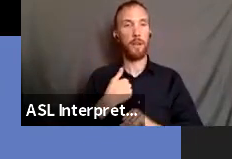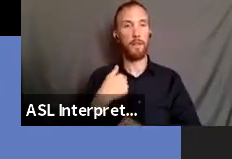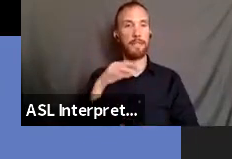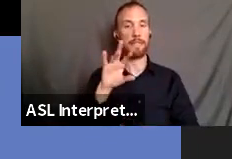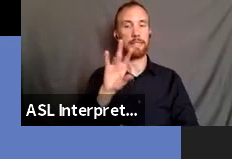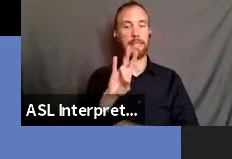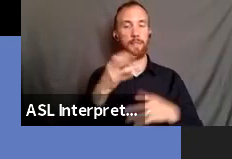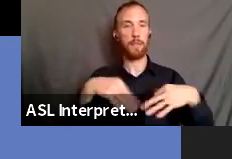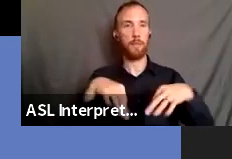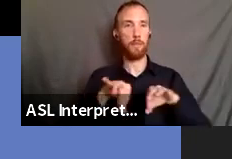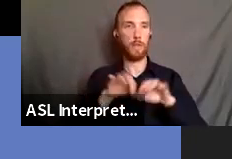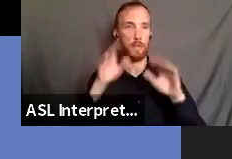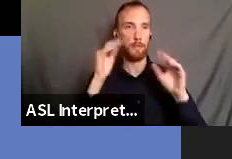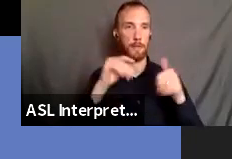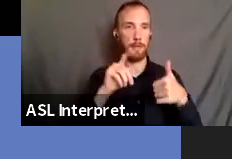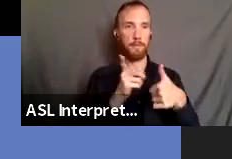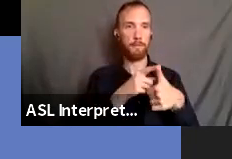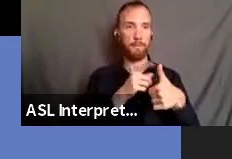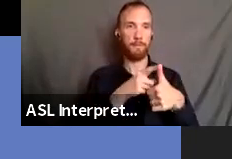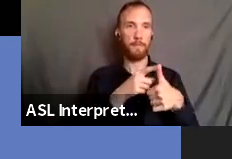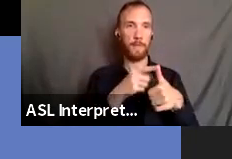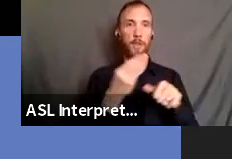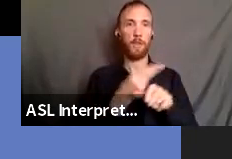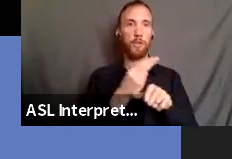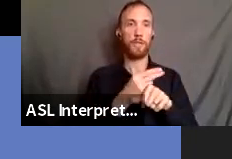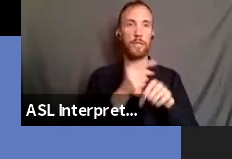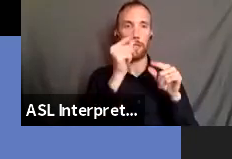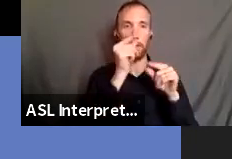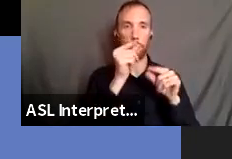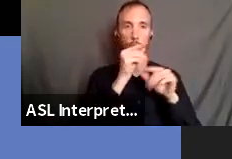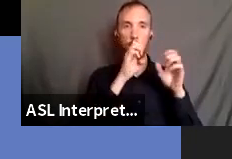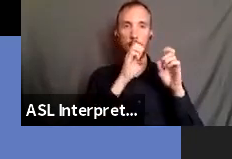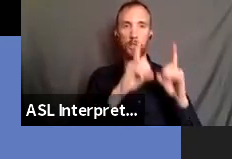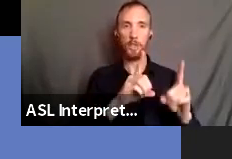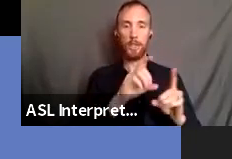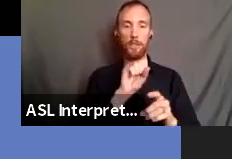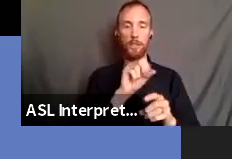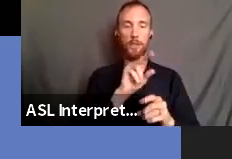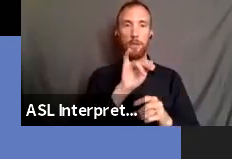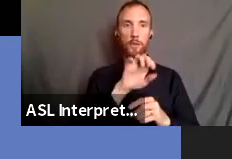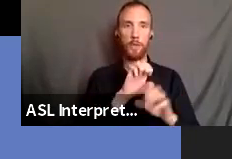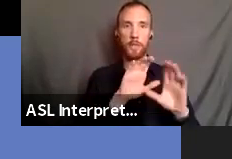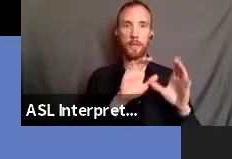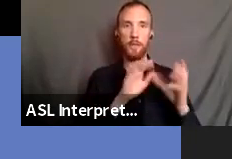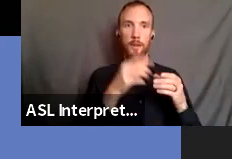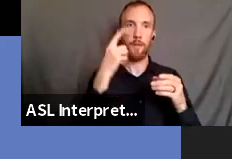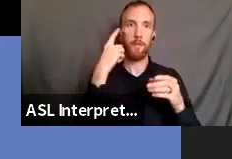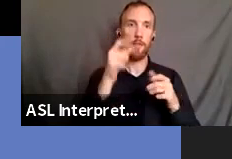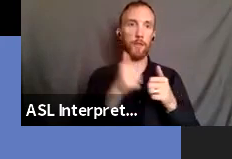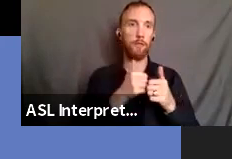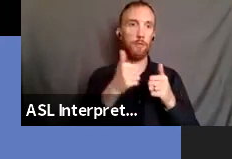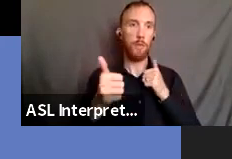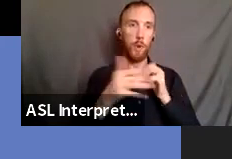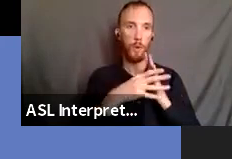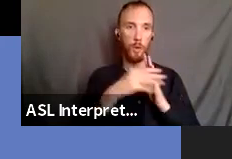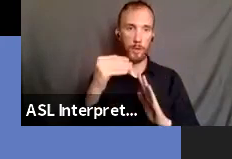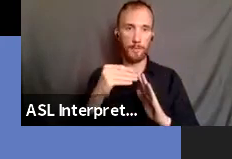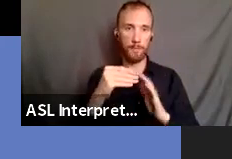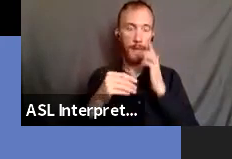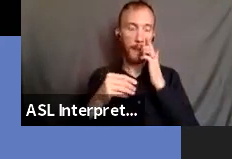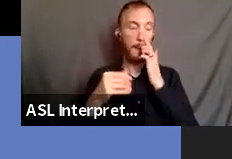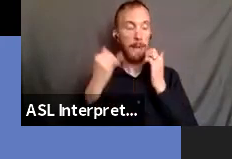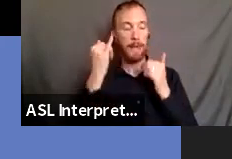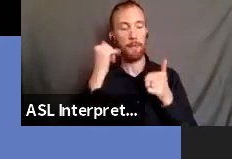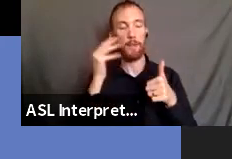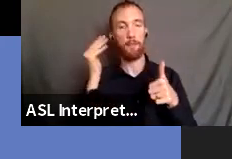expectations number one use the google education suite to facilitate remote learning by focusing on this we'll